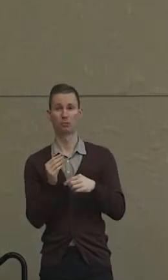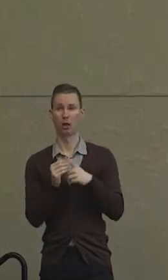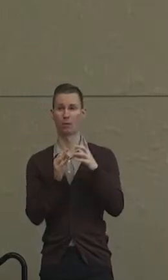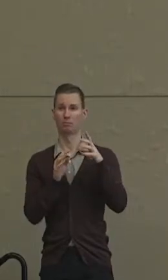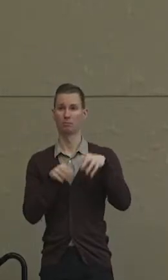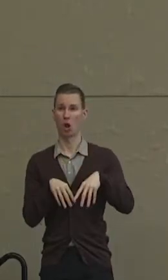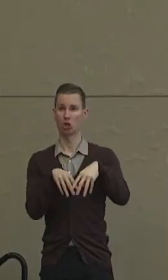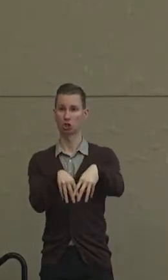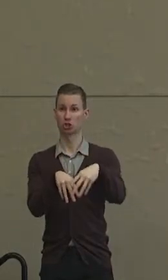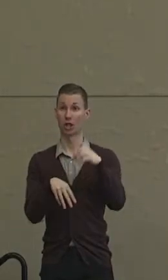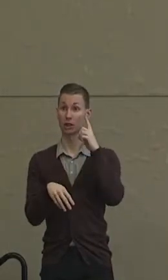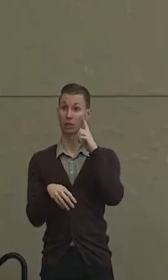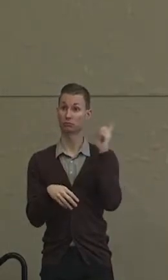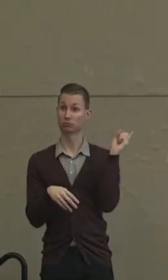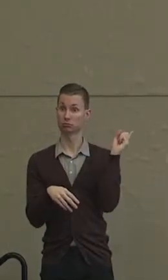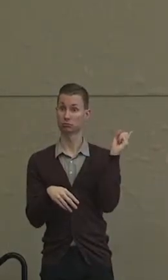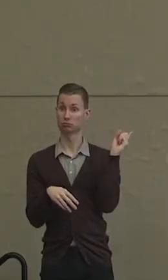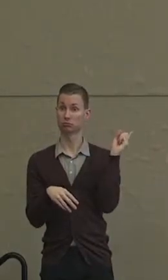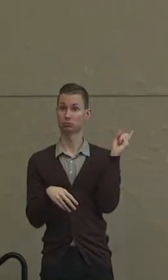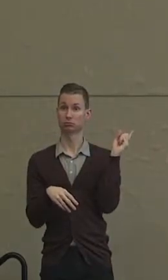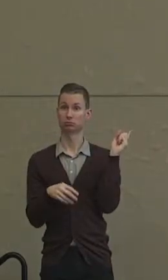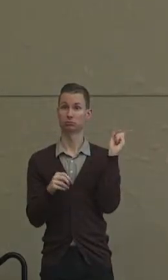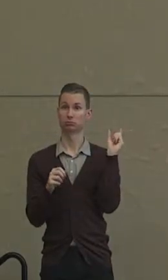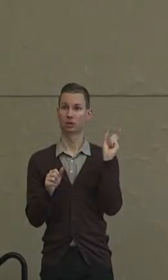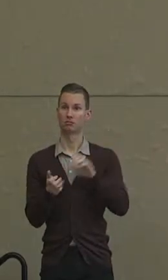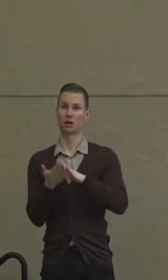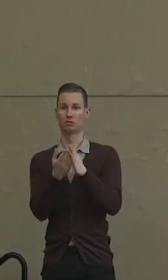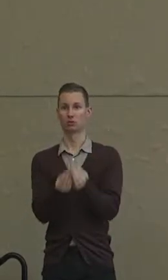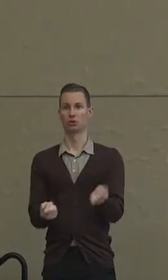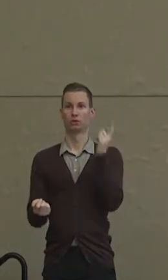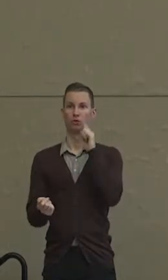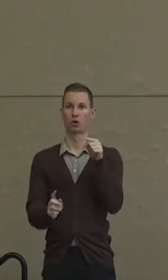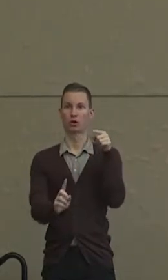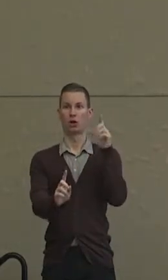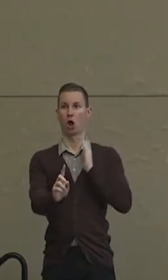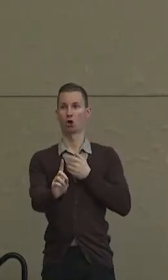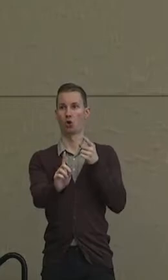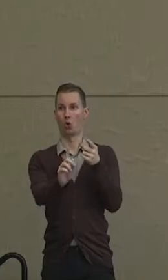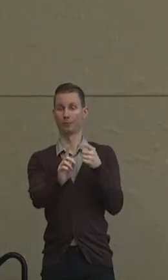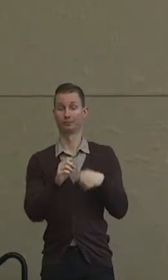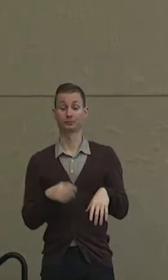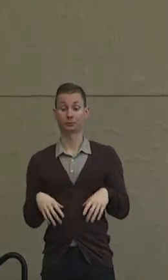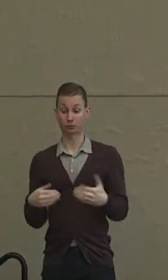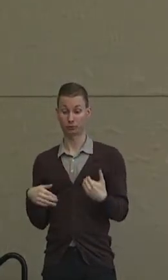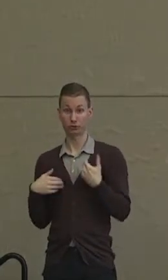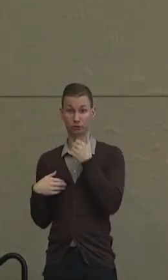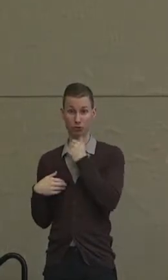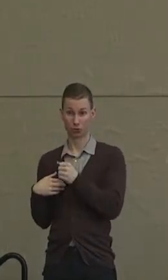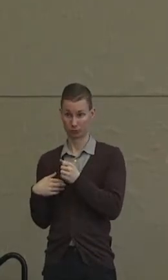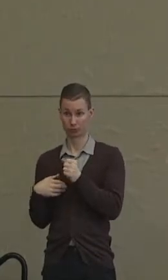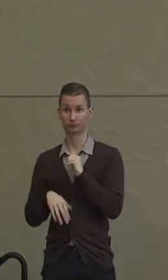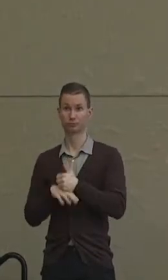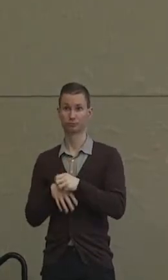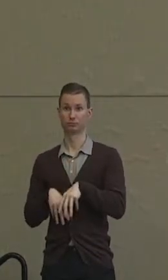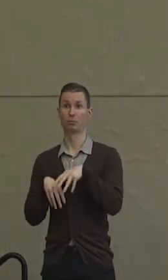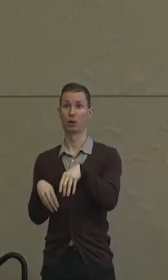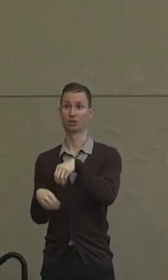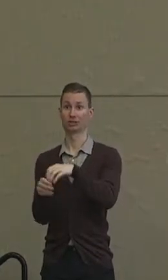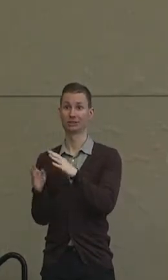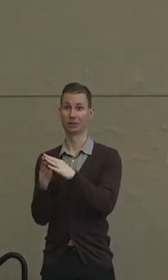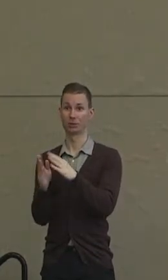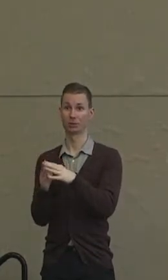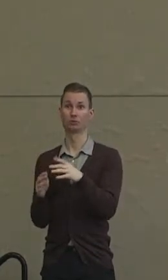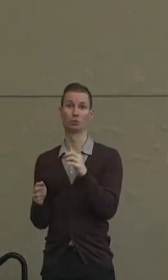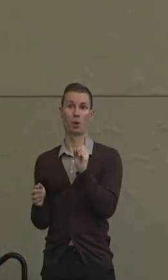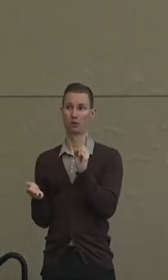march, because I think it could be solutions to what we are trying to go to. So our young girls did a march in their neighborhood where they go